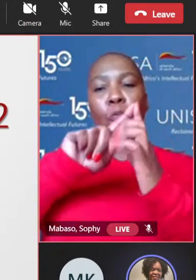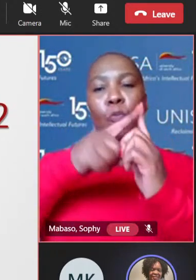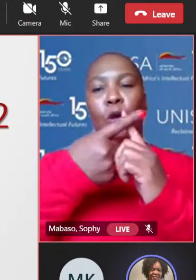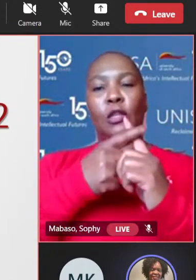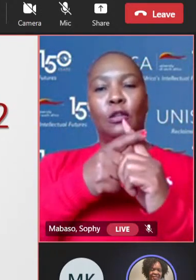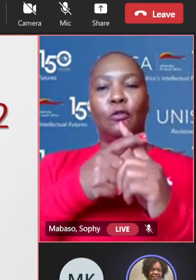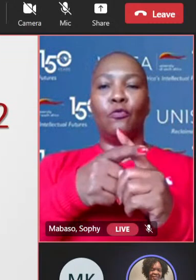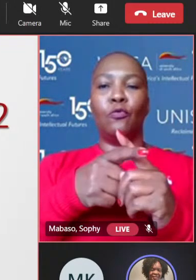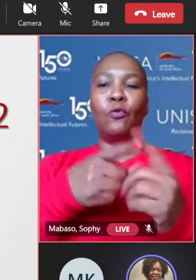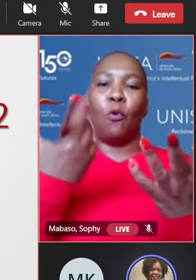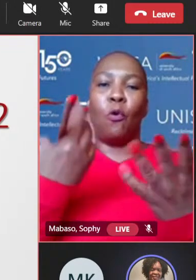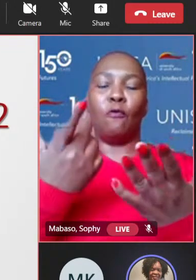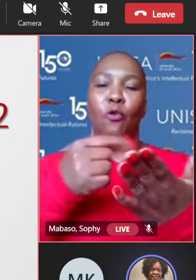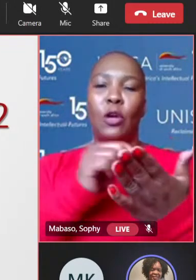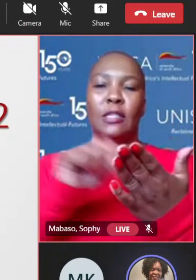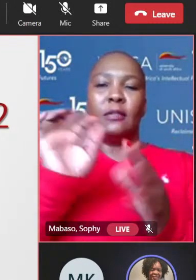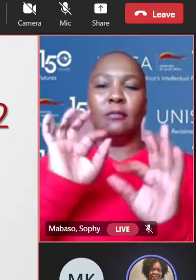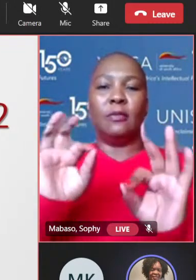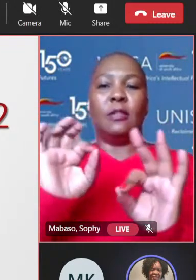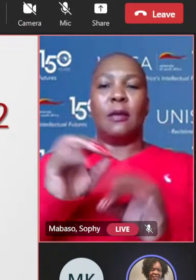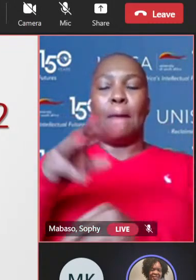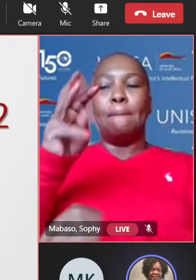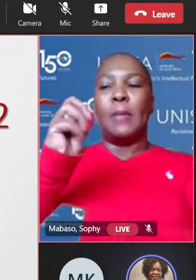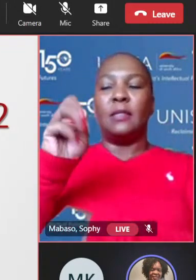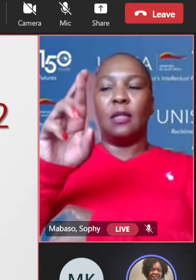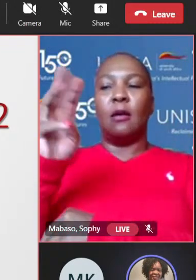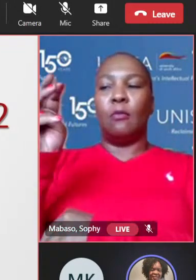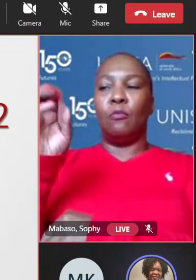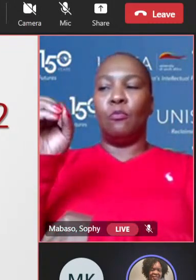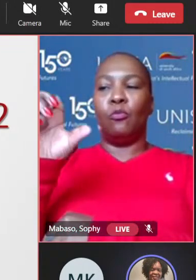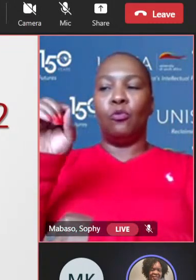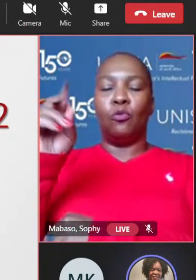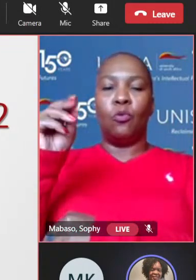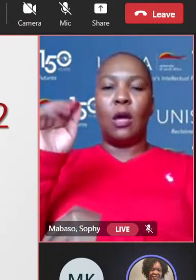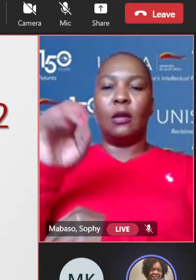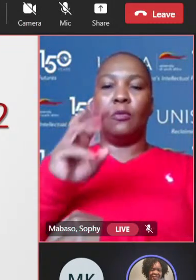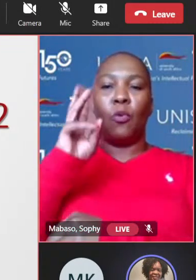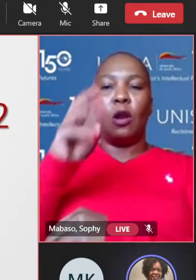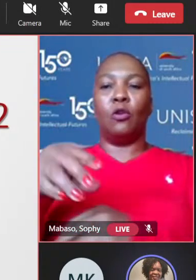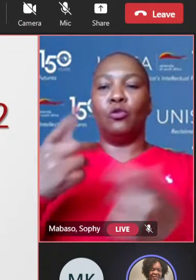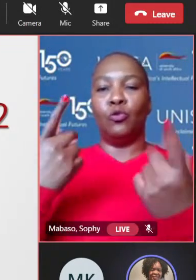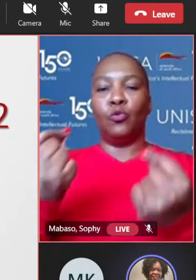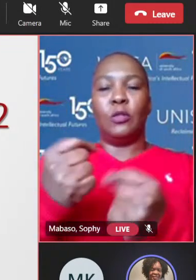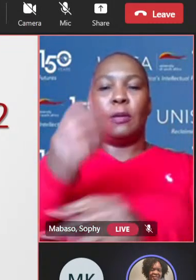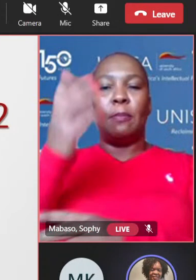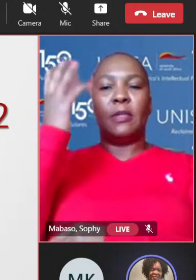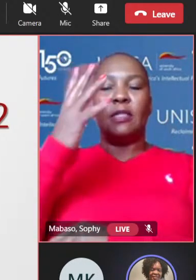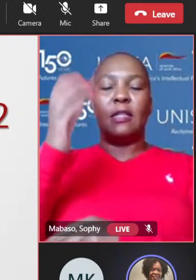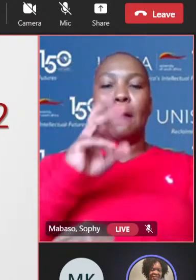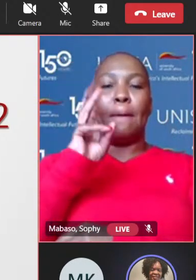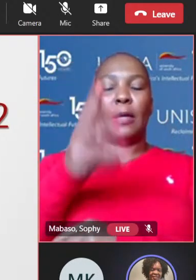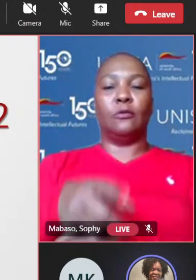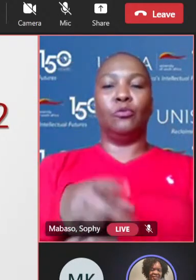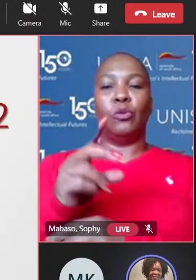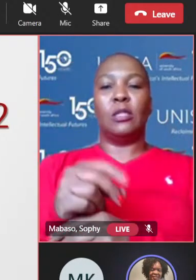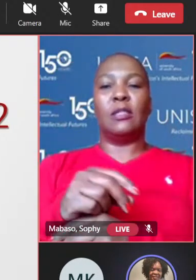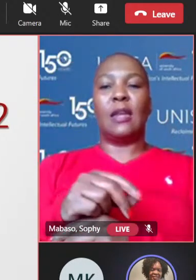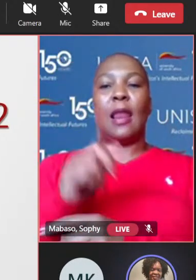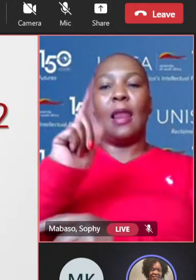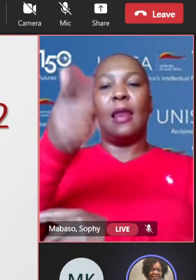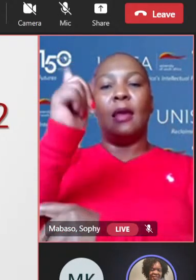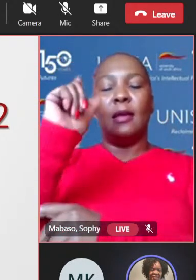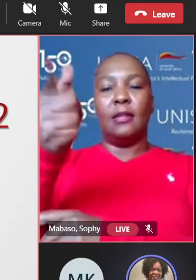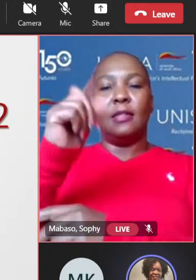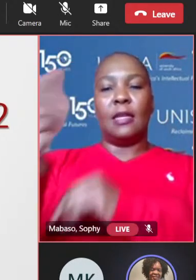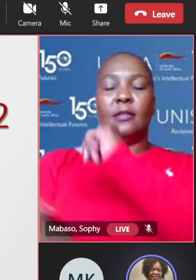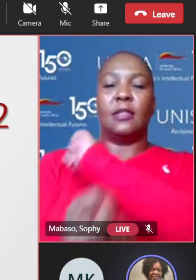that Mr. Molokwani will not be doing a presentation now, but will preserve it for later sessions when